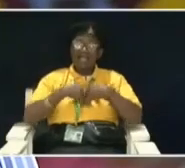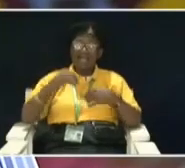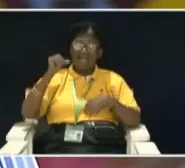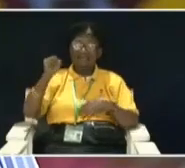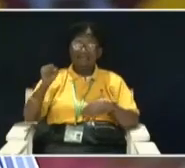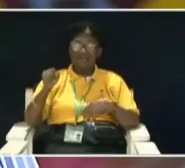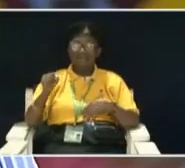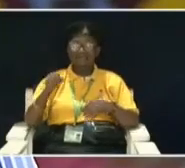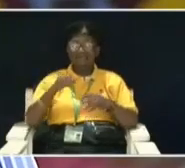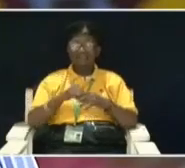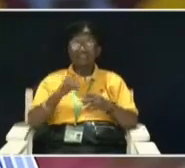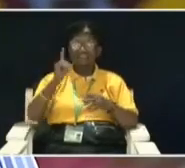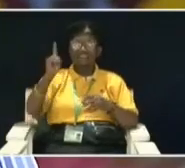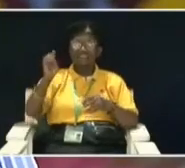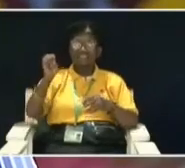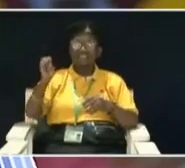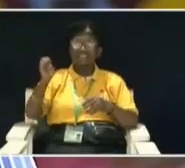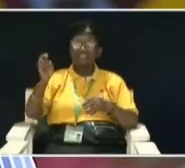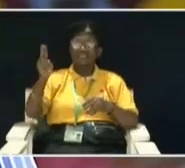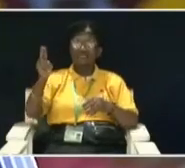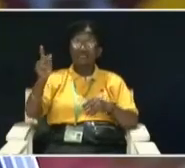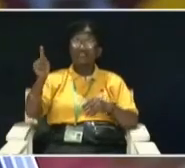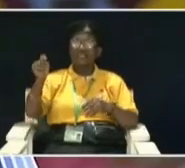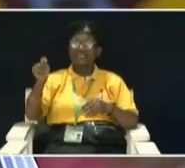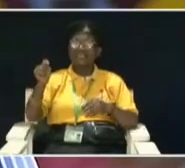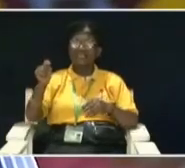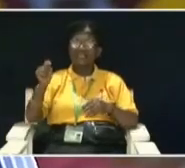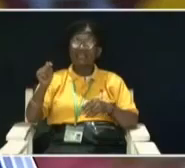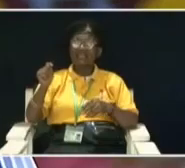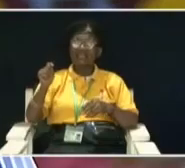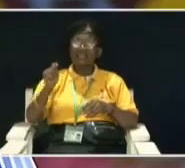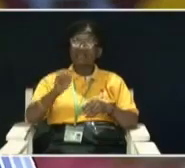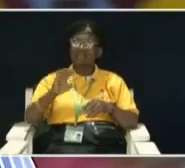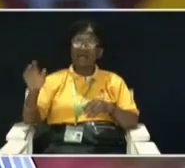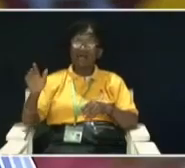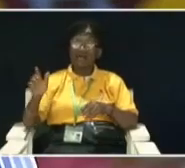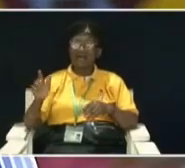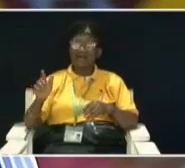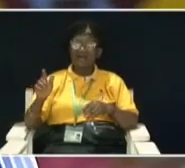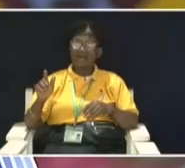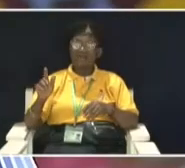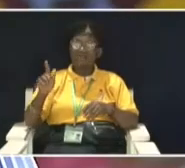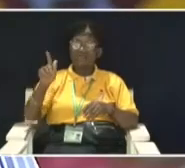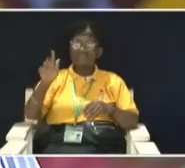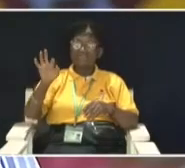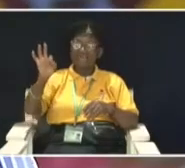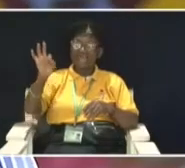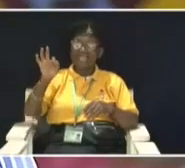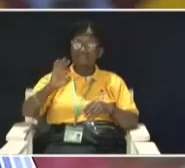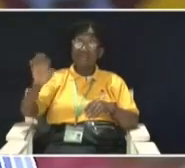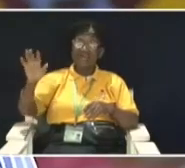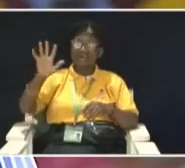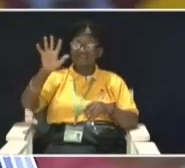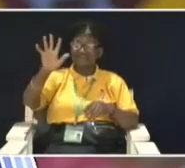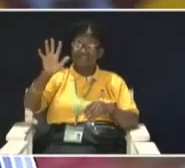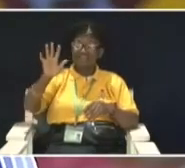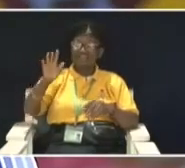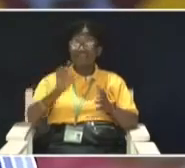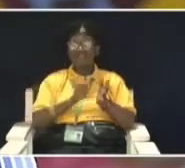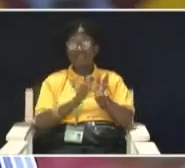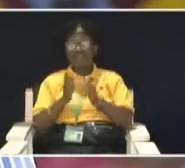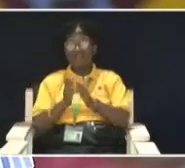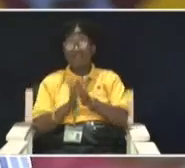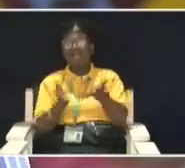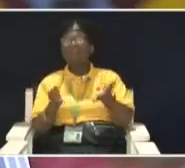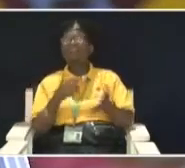In Deuteronomy chapter 29, verse 5, Deuteronomy 29, verse 5, the Bible tells us that while